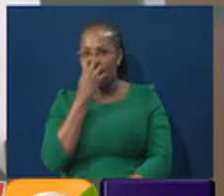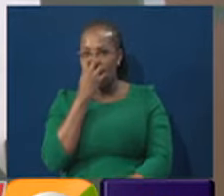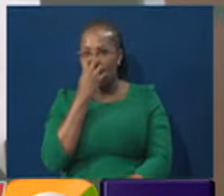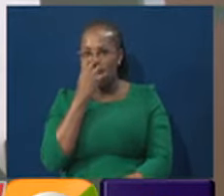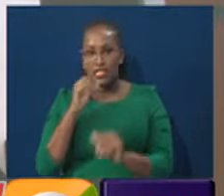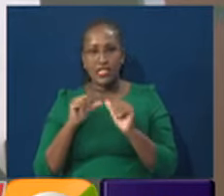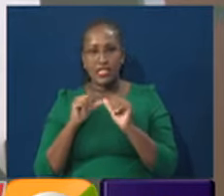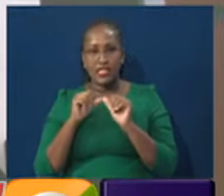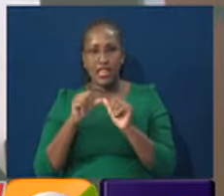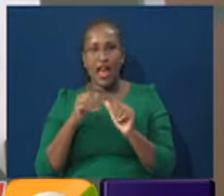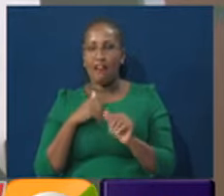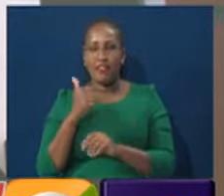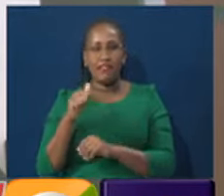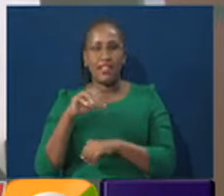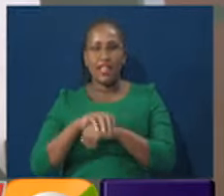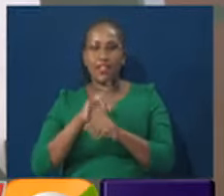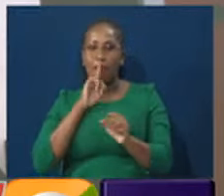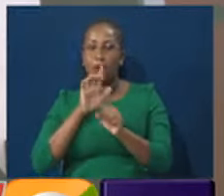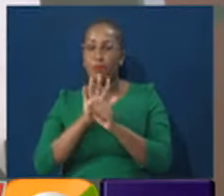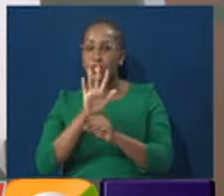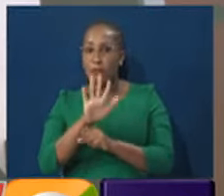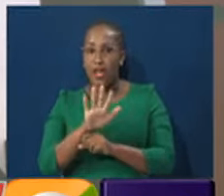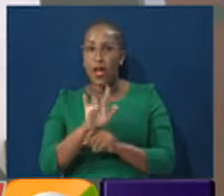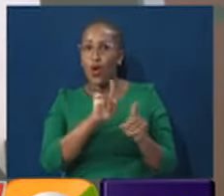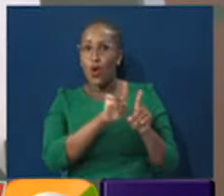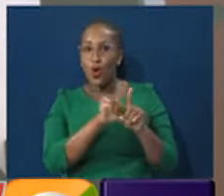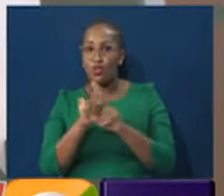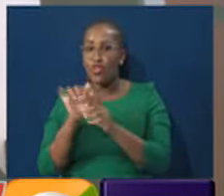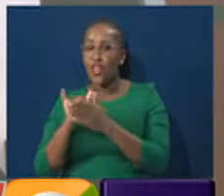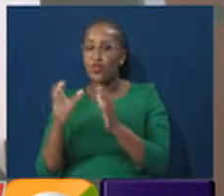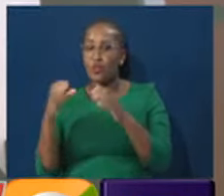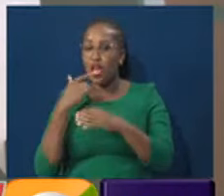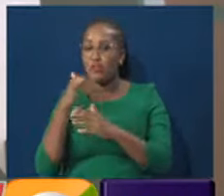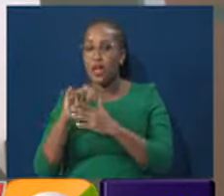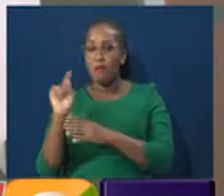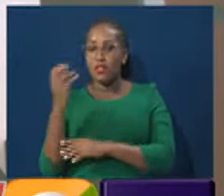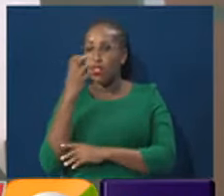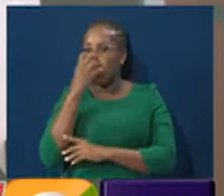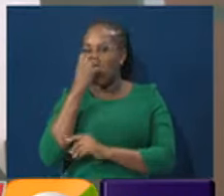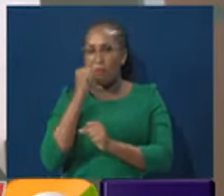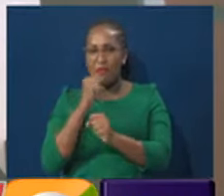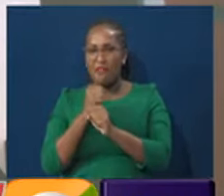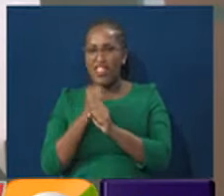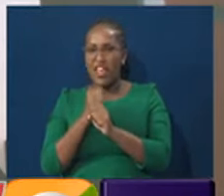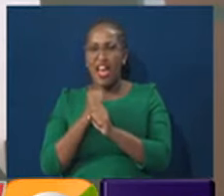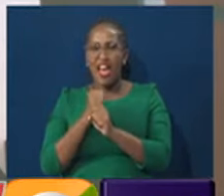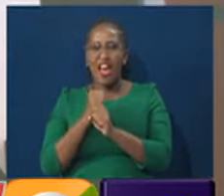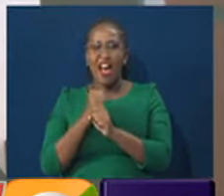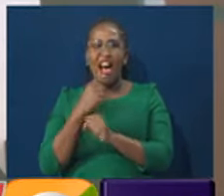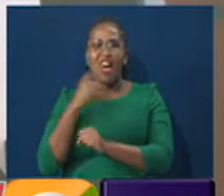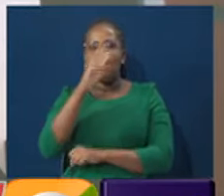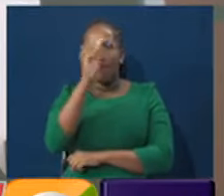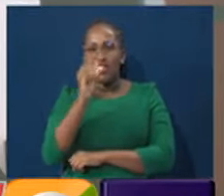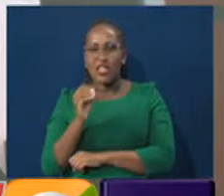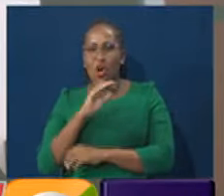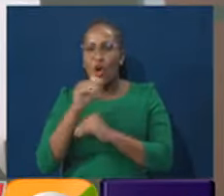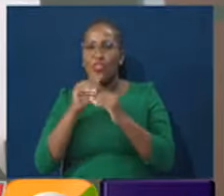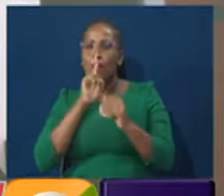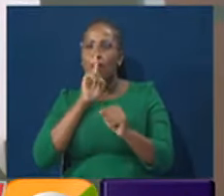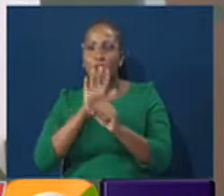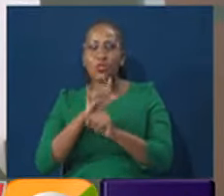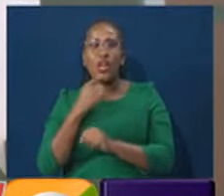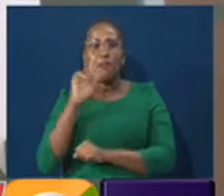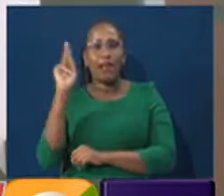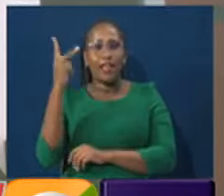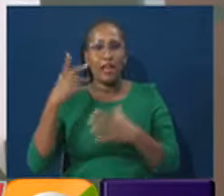na wala kuwafikia ahadi zake. Mashirika haya yanasema kwamba Rais Ruto hajatekeleza kikamilifu ahadi zote zilizotoa kwa